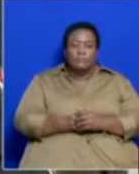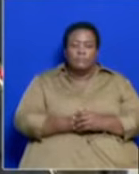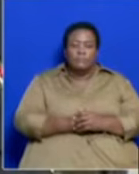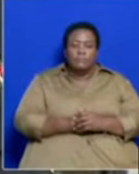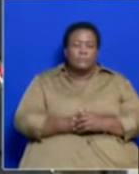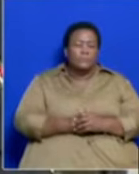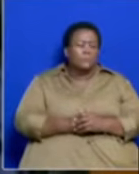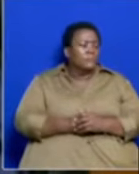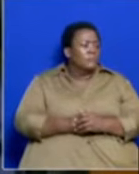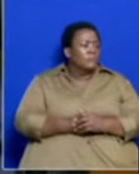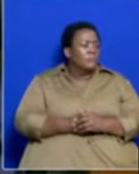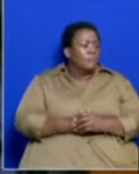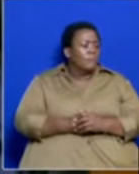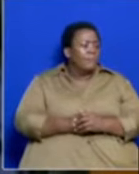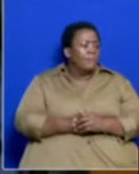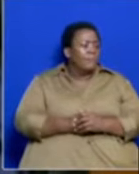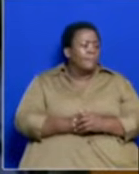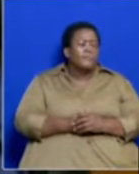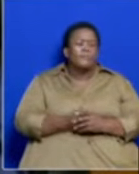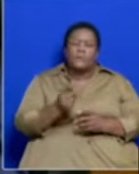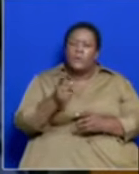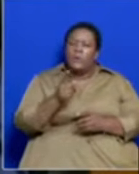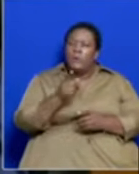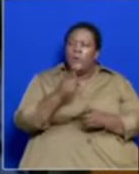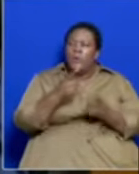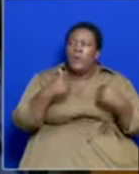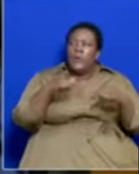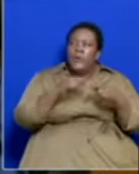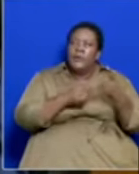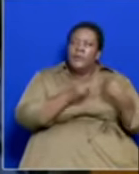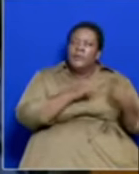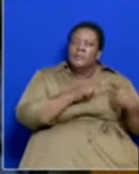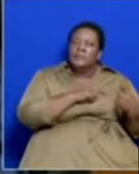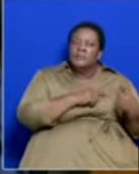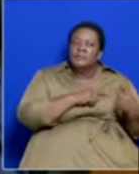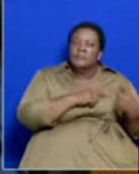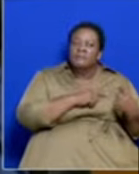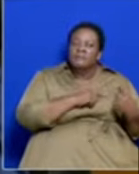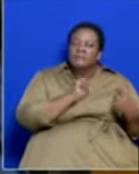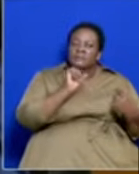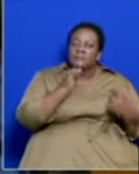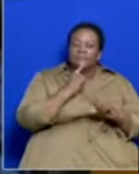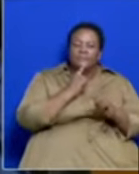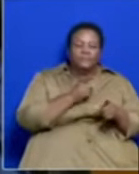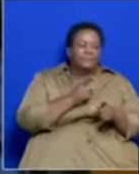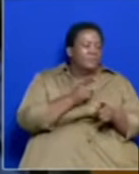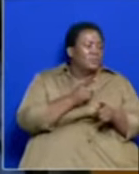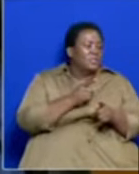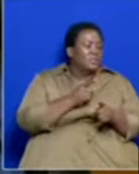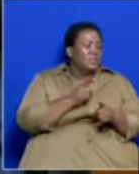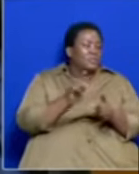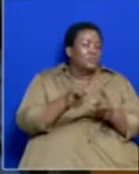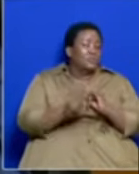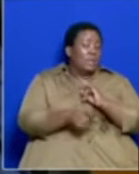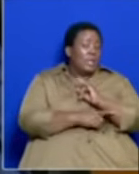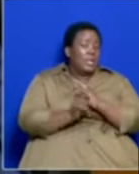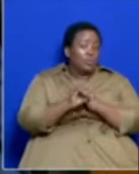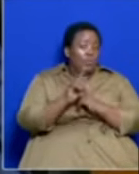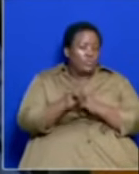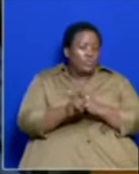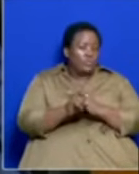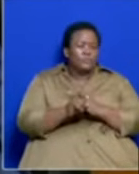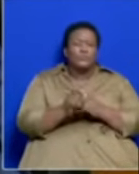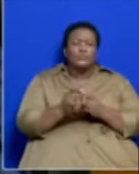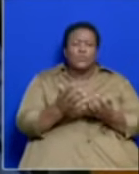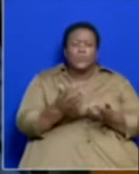I'll take you back to your answer, I think, to my last question. How soon do